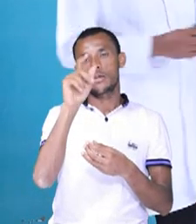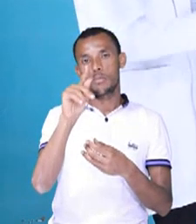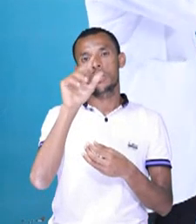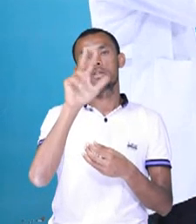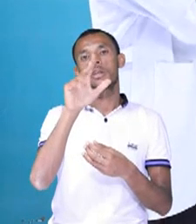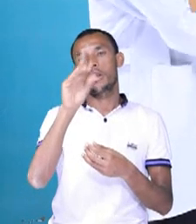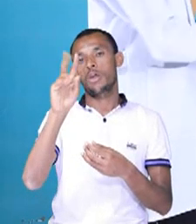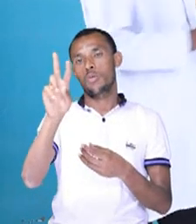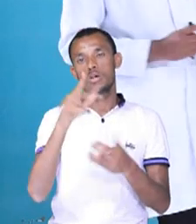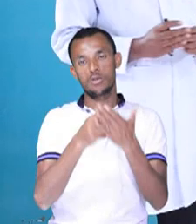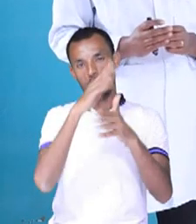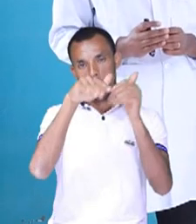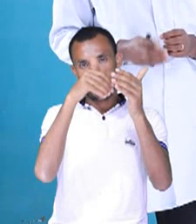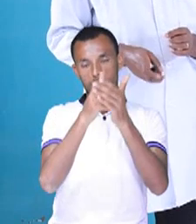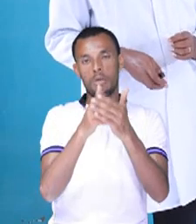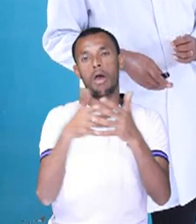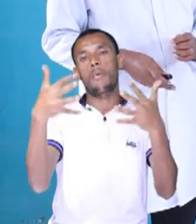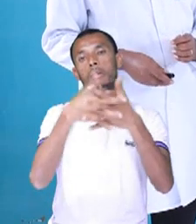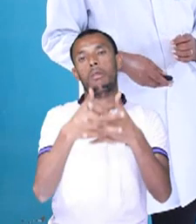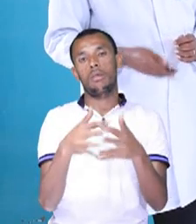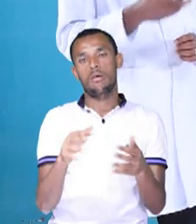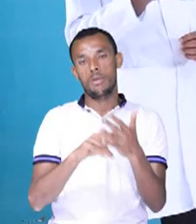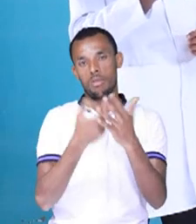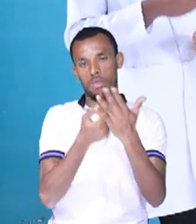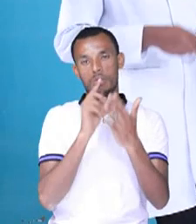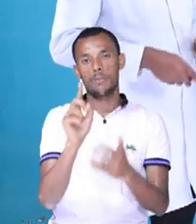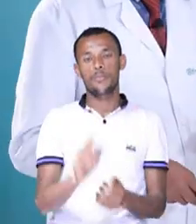sp3d2. This is all about in hybridization.